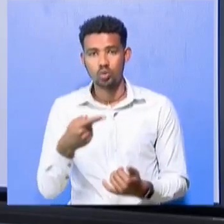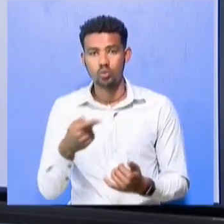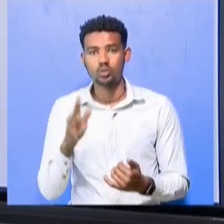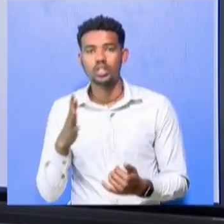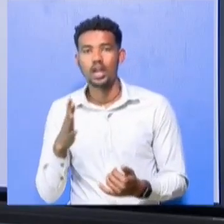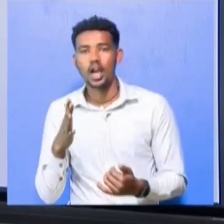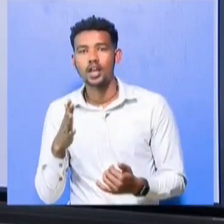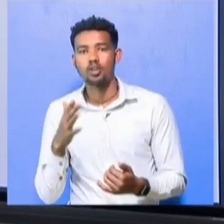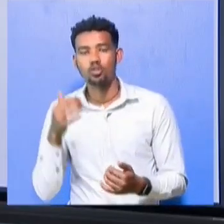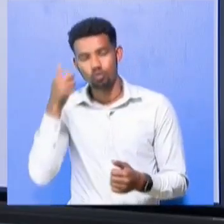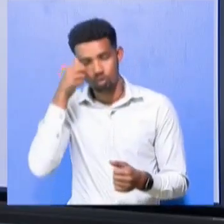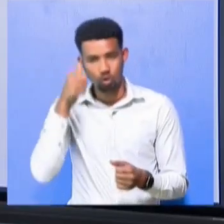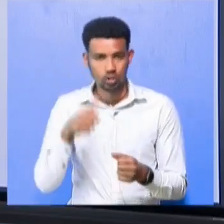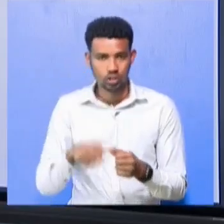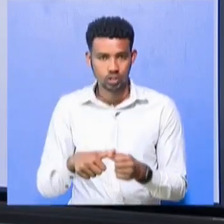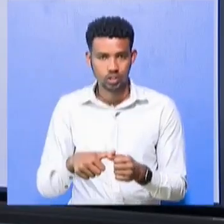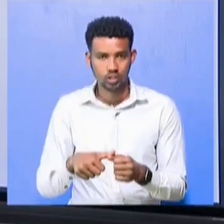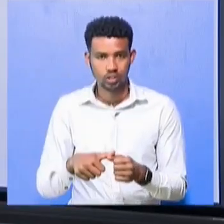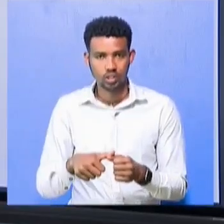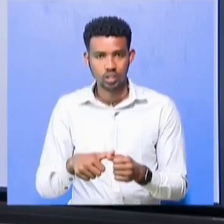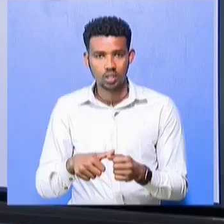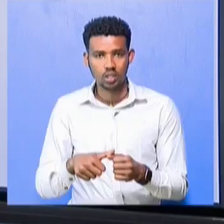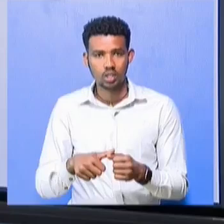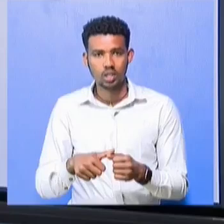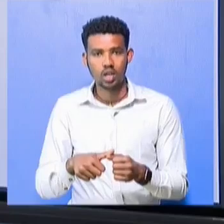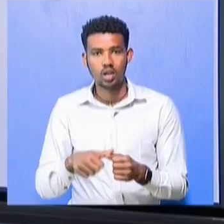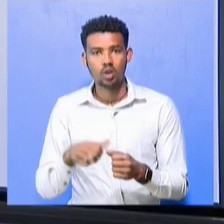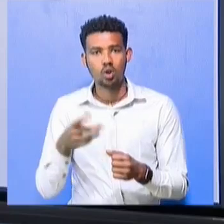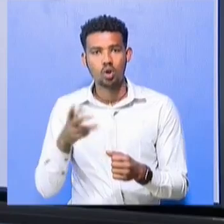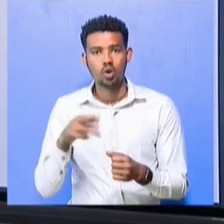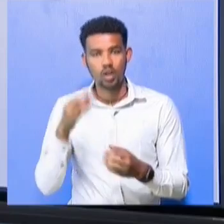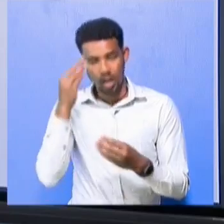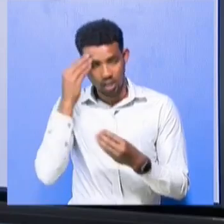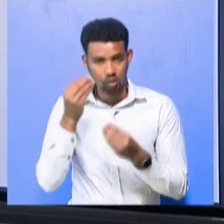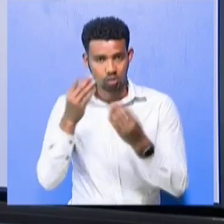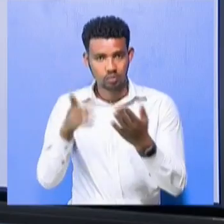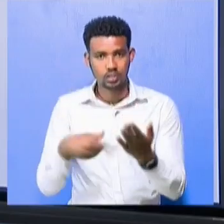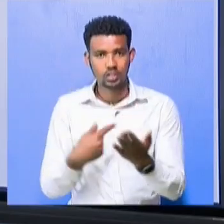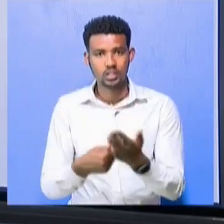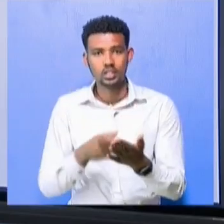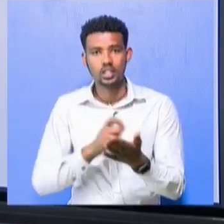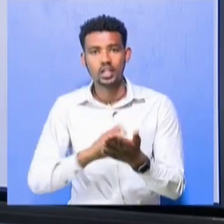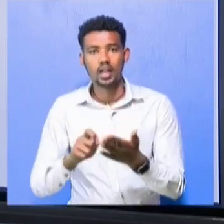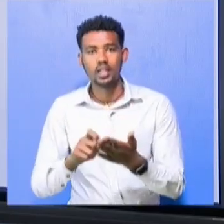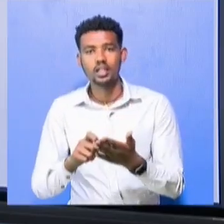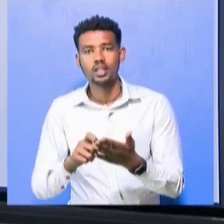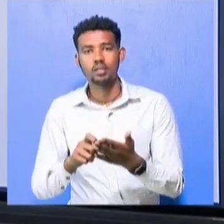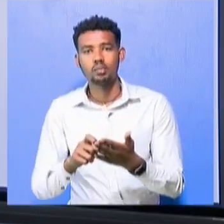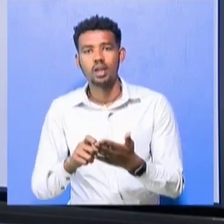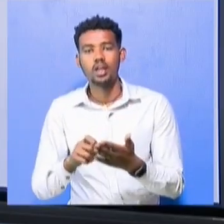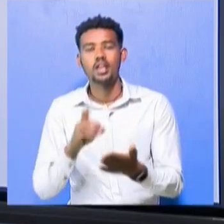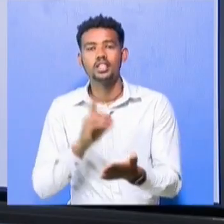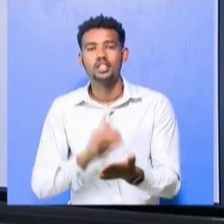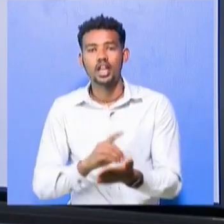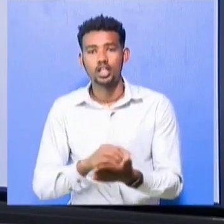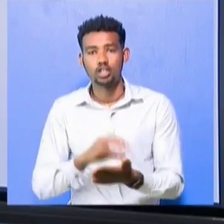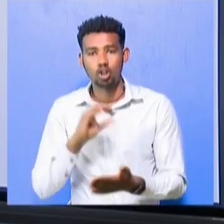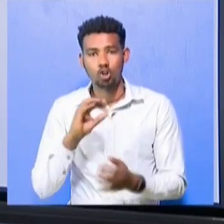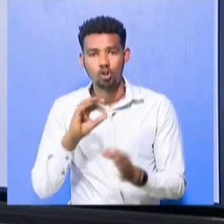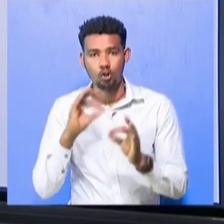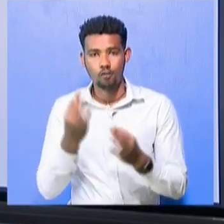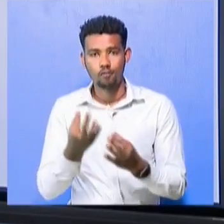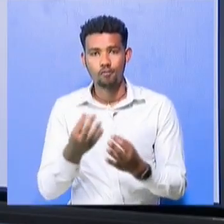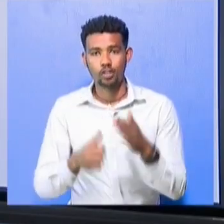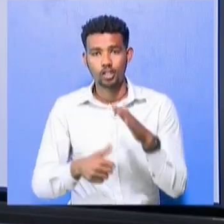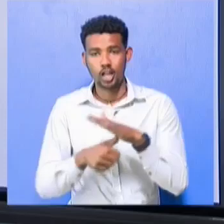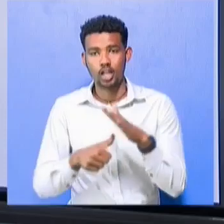of notice, or announcement that is written by the director of a school